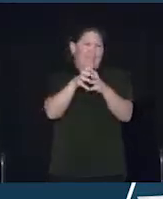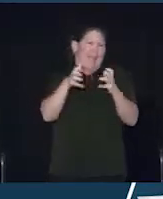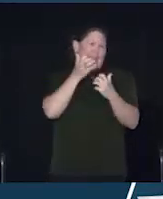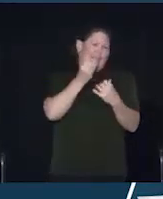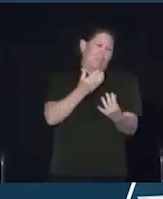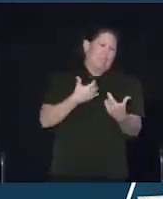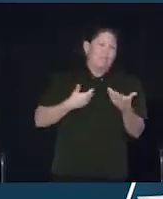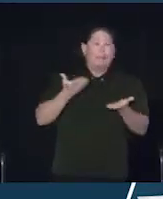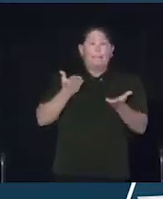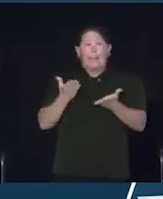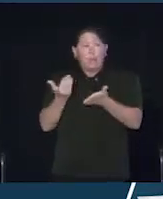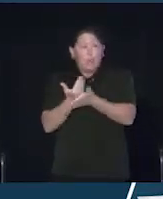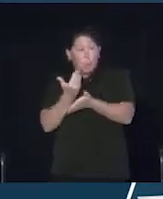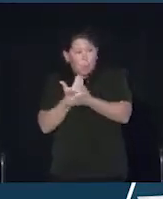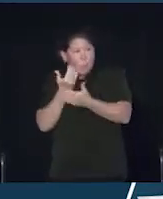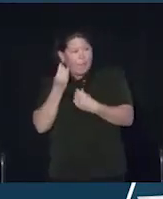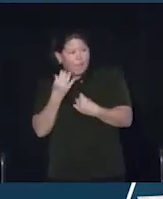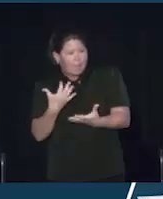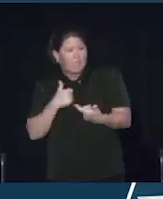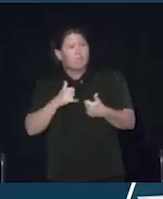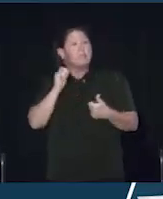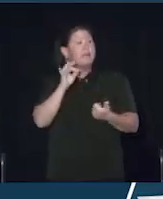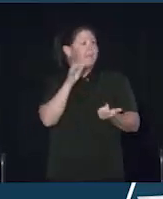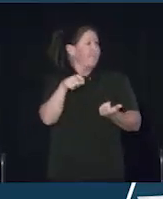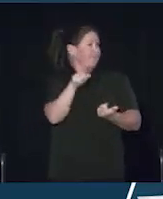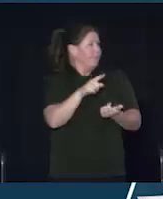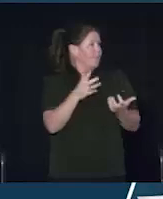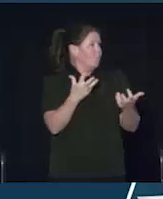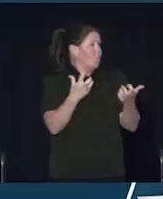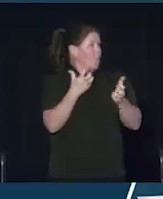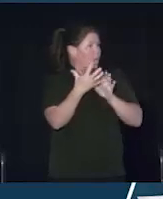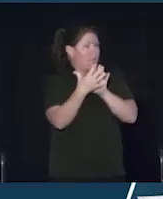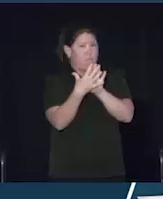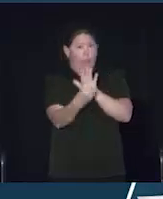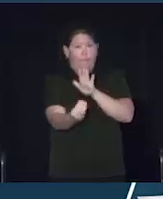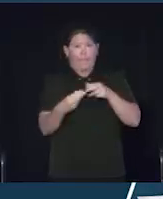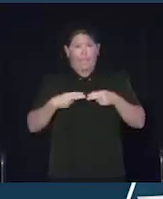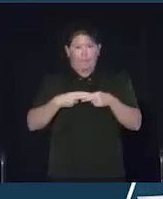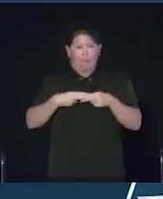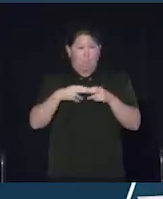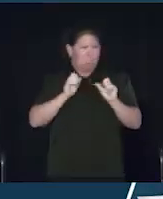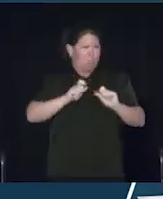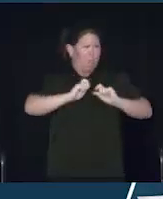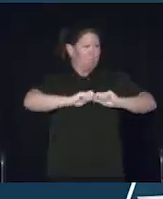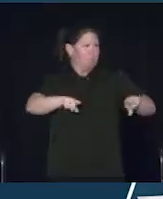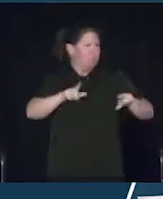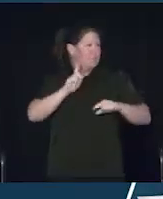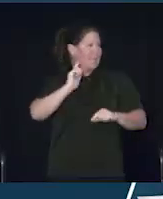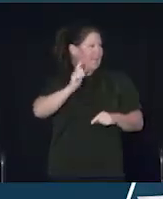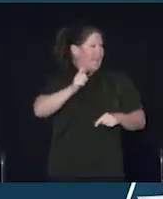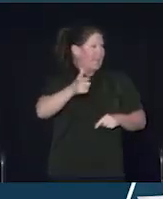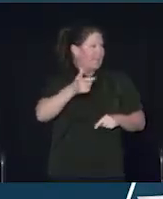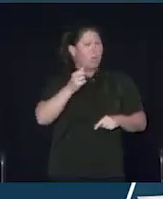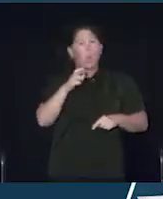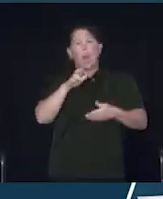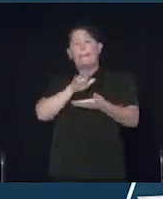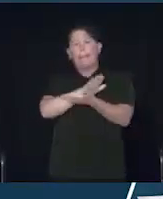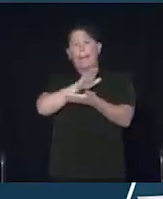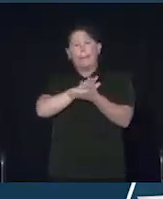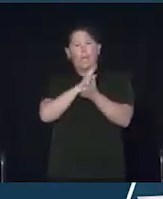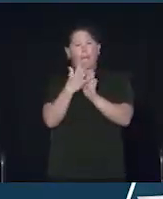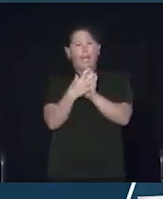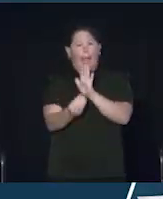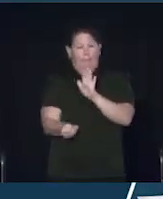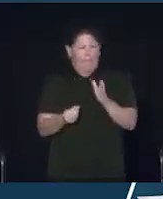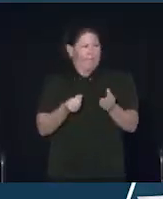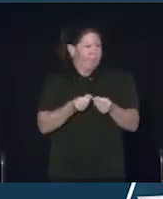new information, and so if you would like a copy of our slides, we can either send them to you later after the presentation, or we have paper copies available right